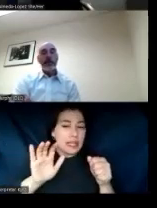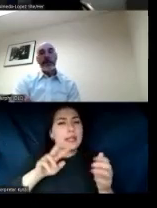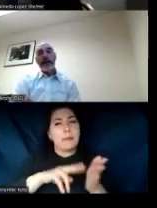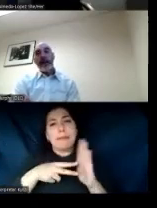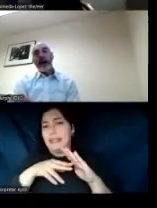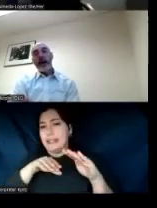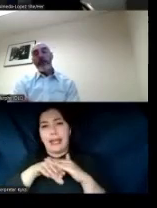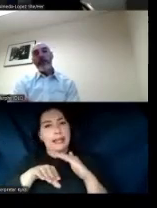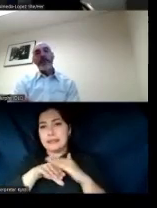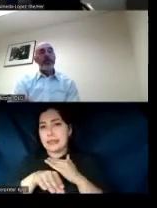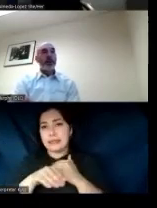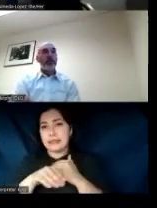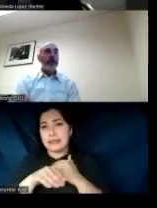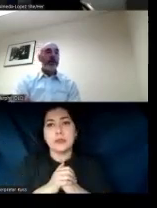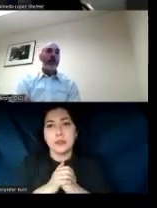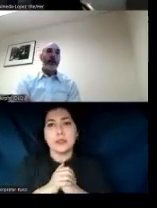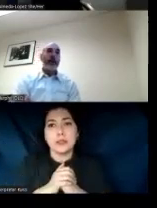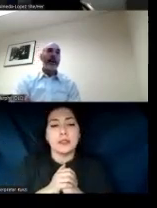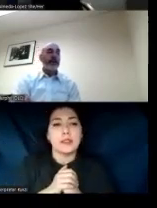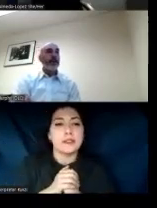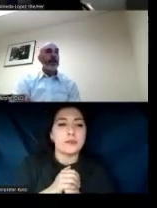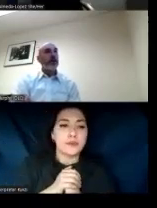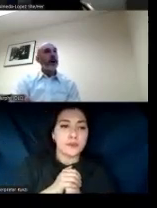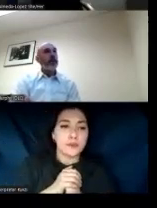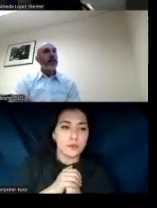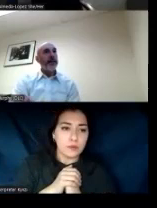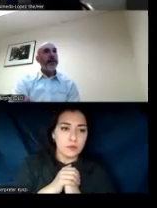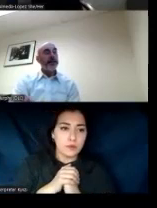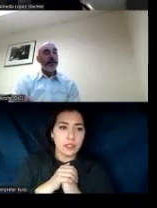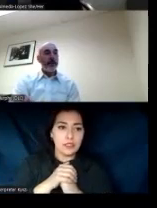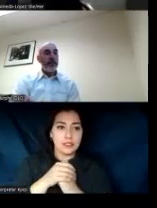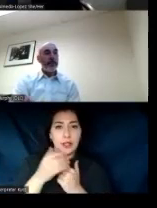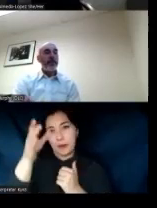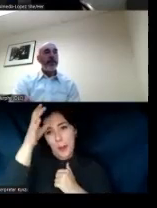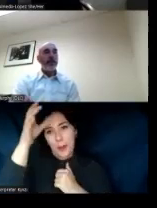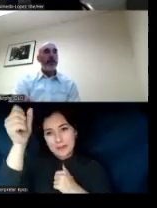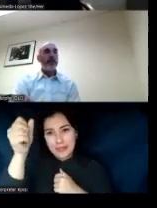issues. This is one where we're going to ask you to use your common sense.